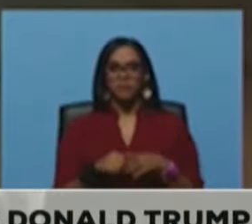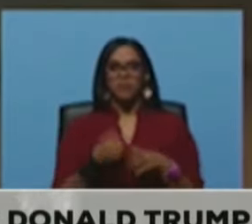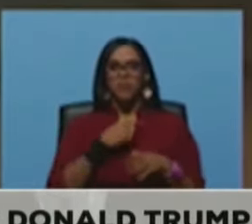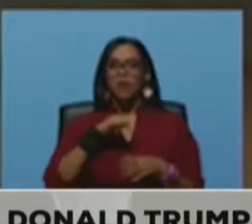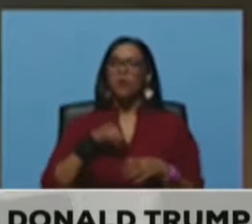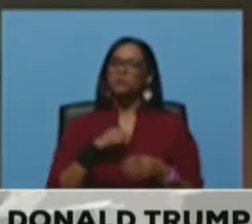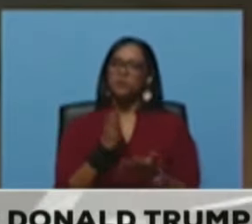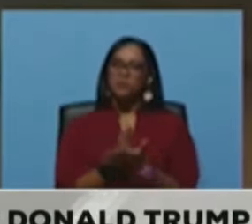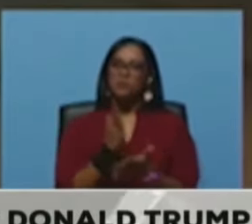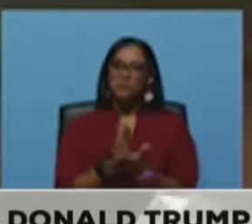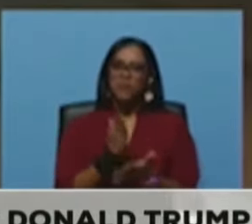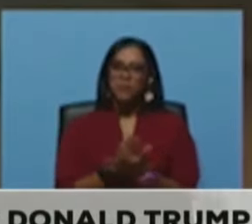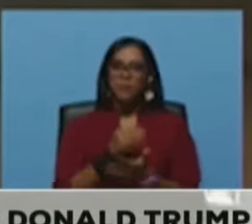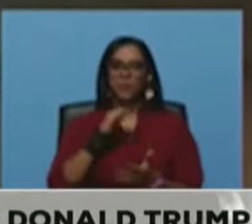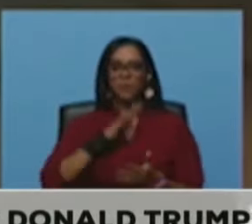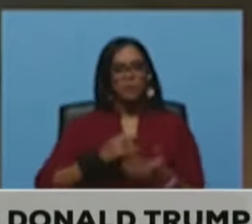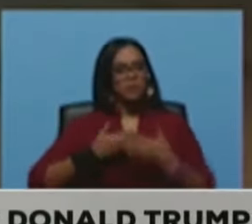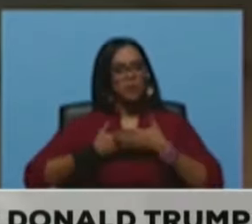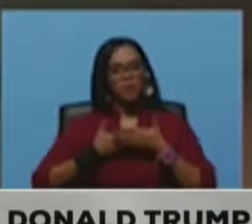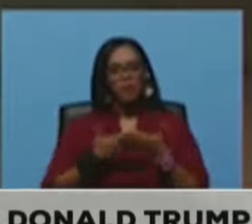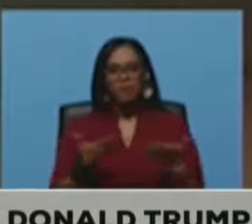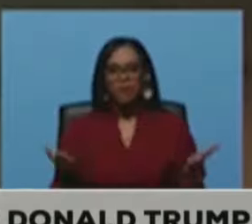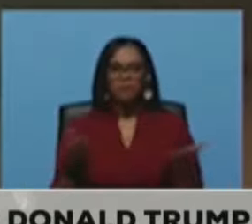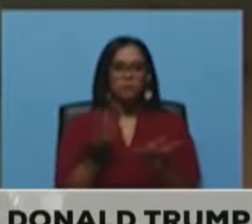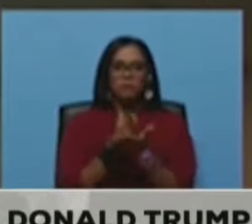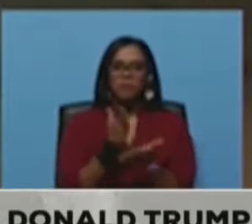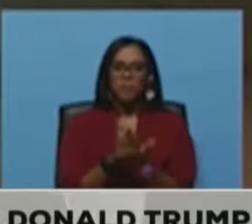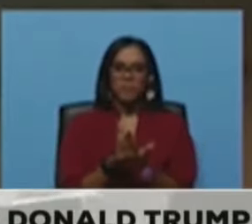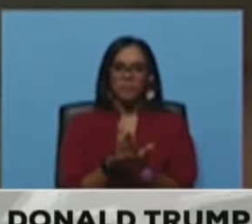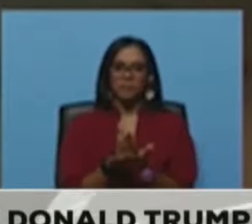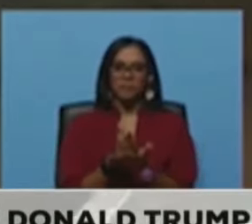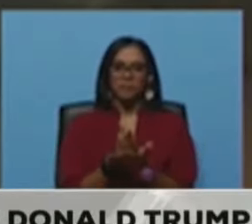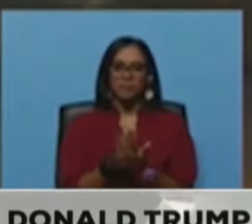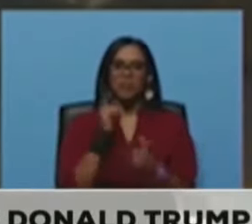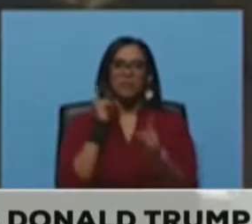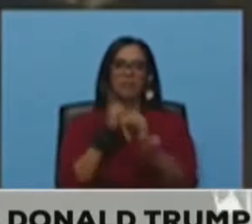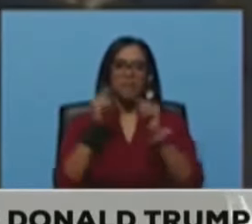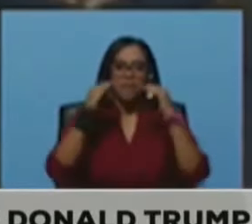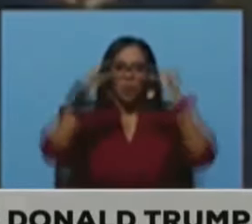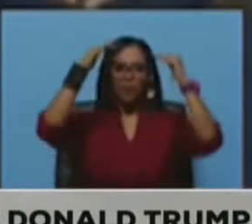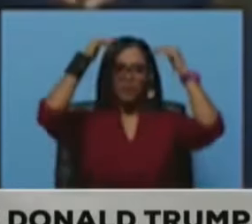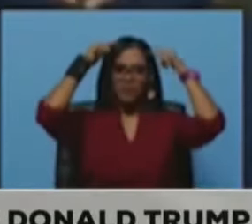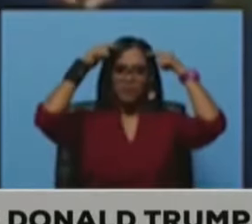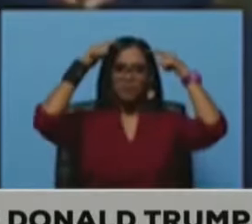and former President George W. Bush pass through the White House.